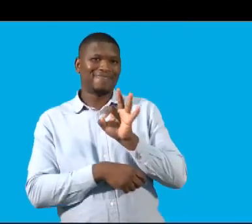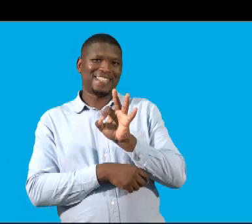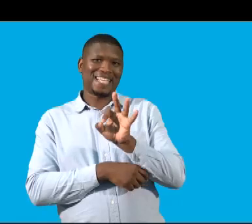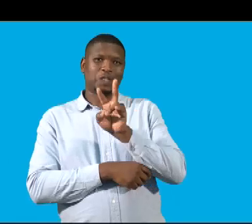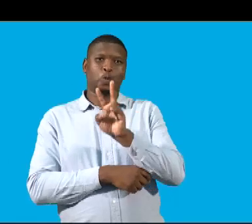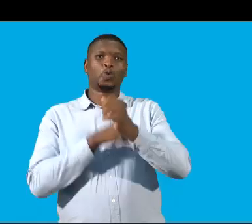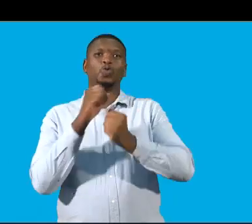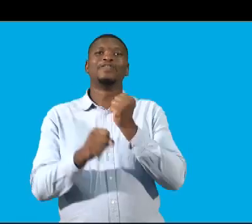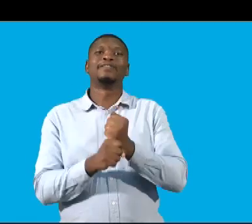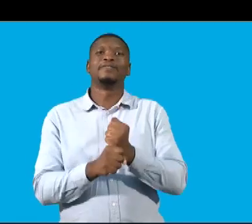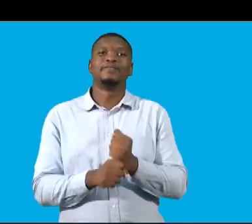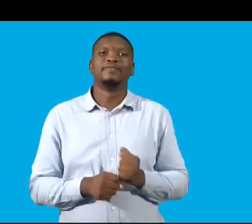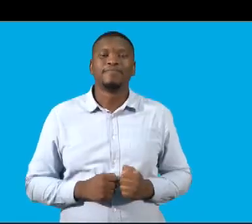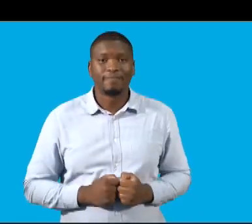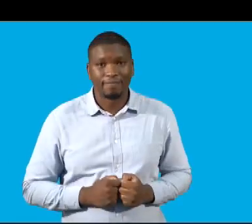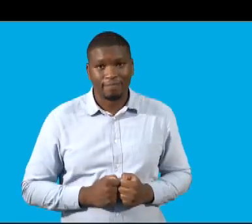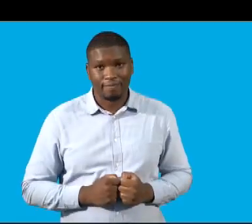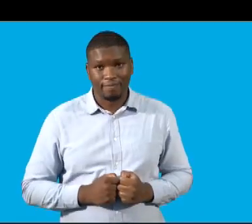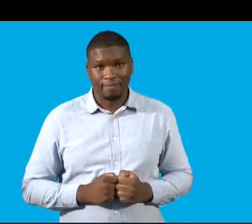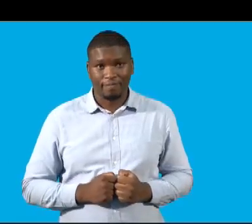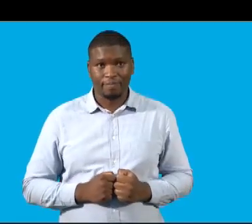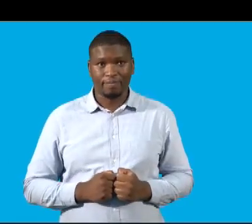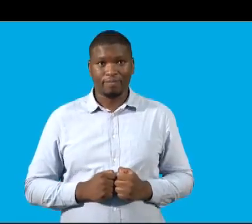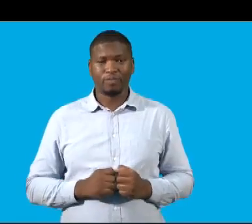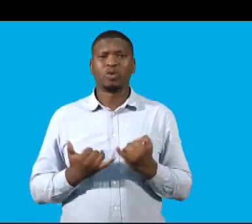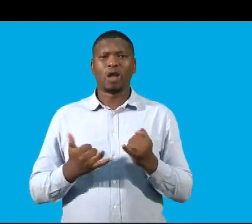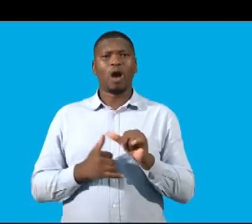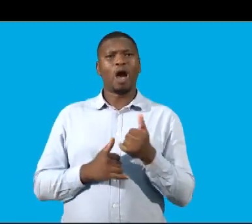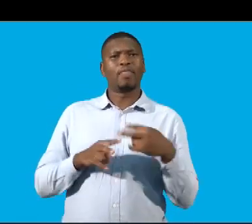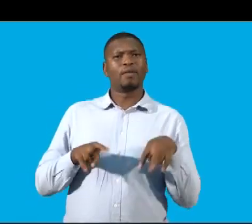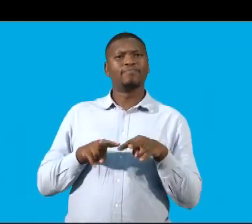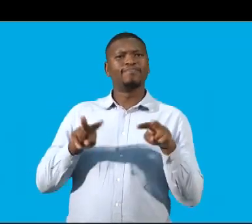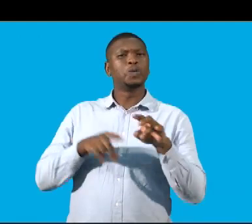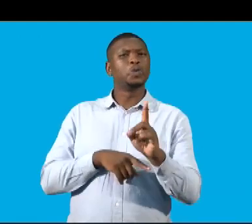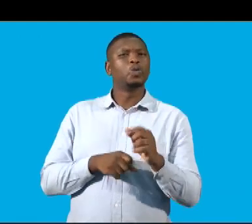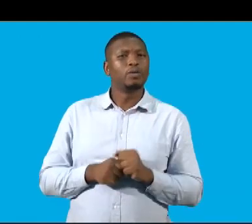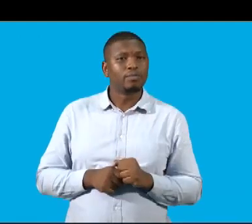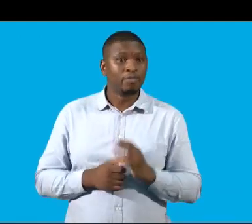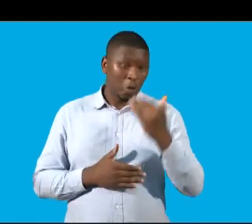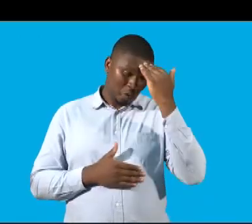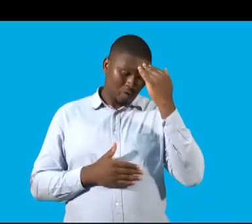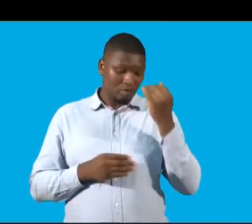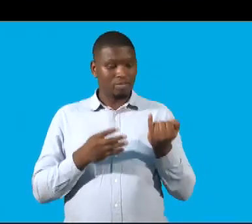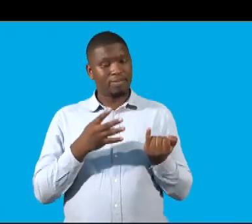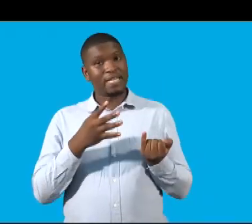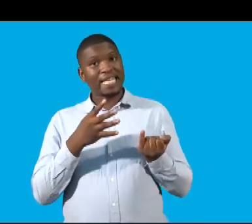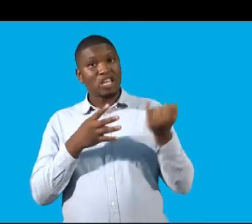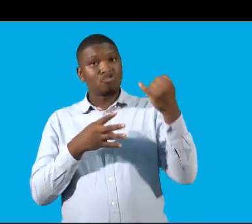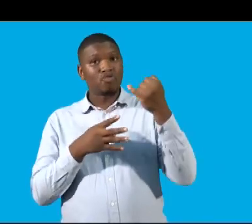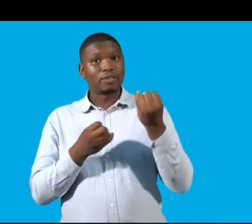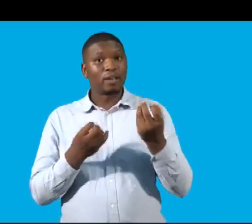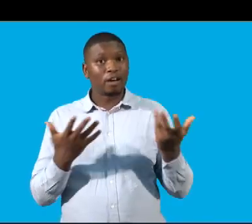us 32 years. Now, what about the other values? Well, we know that the interest